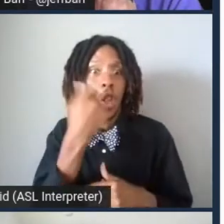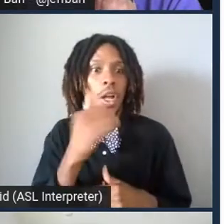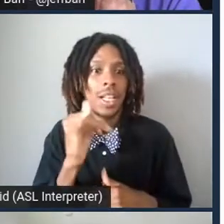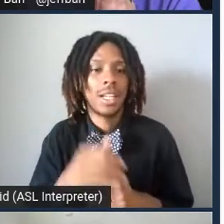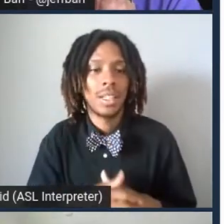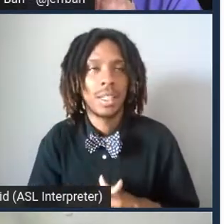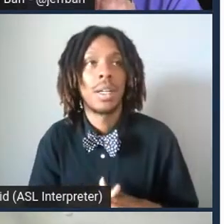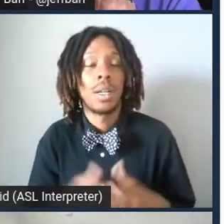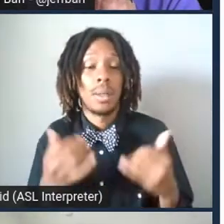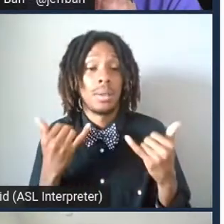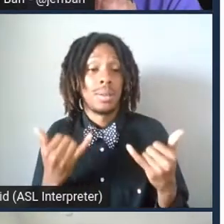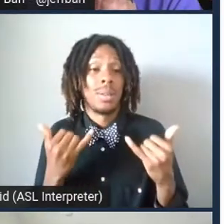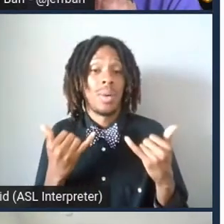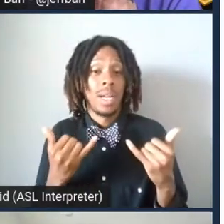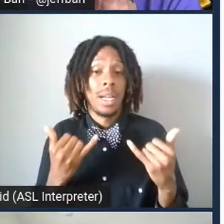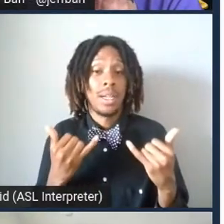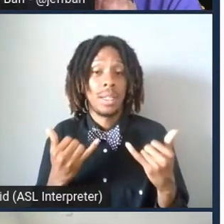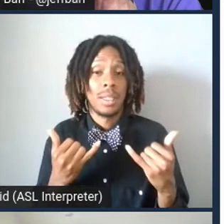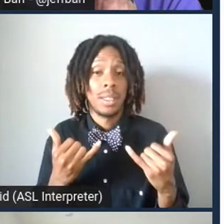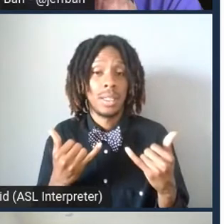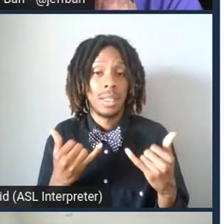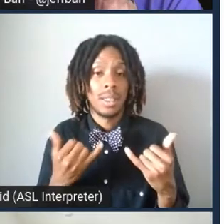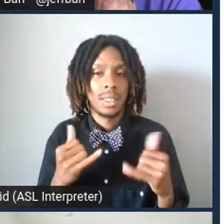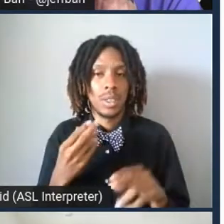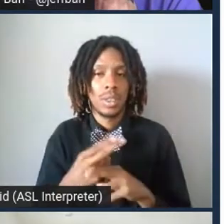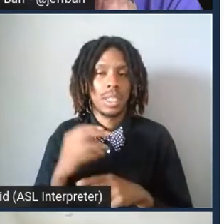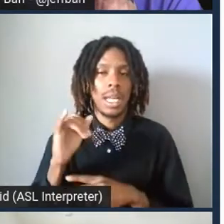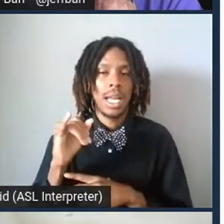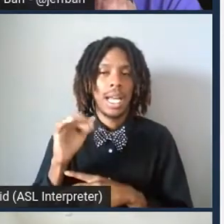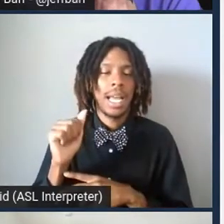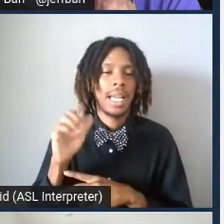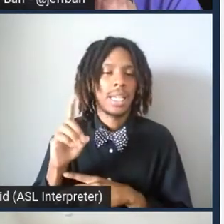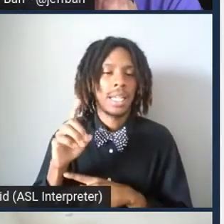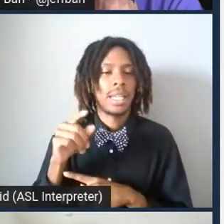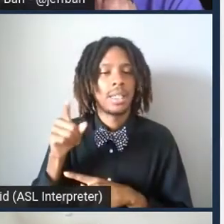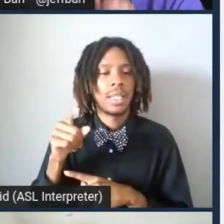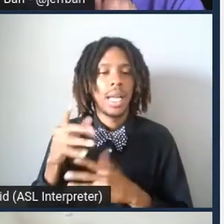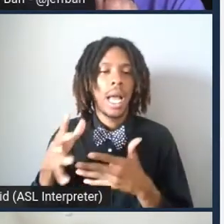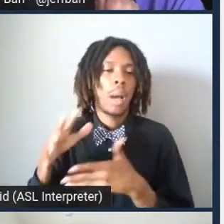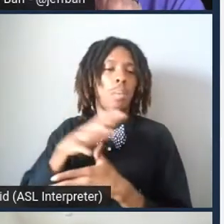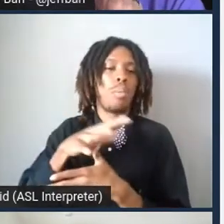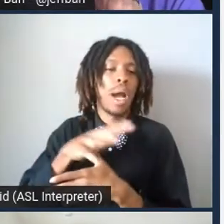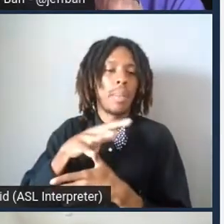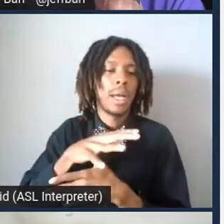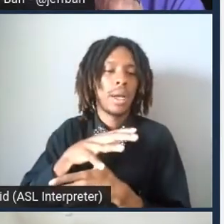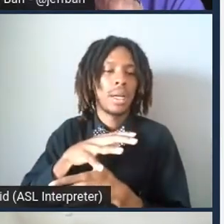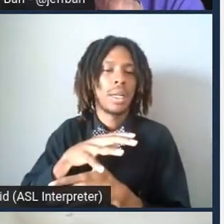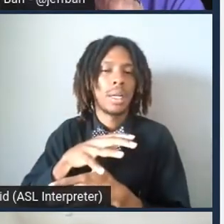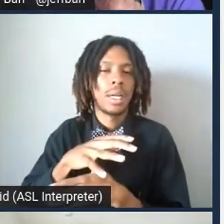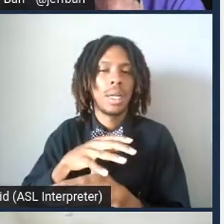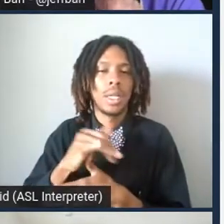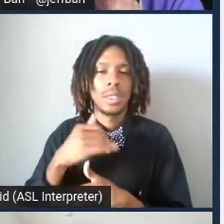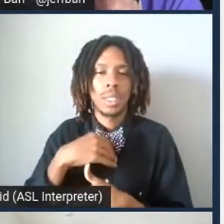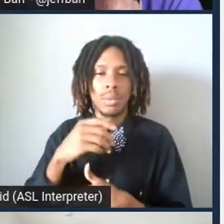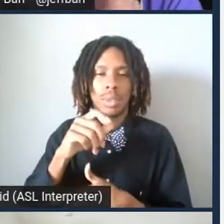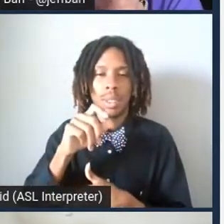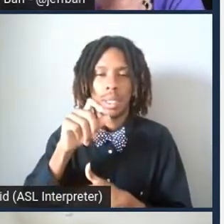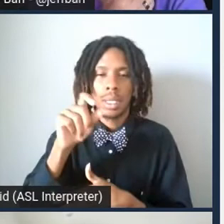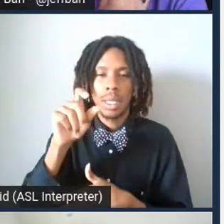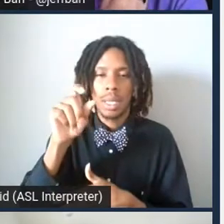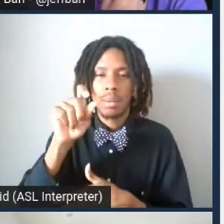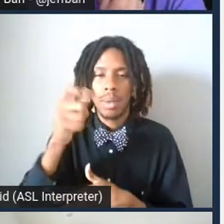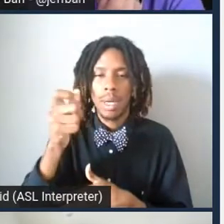Right now we're still using IID as the primary partition. So let me just turn off IID and turn on